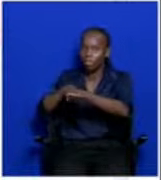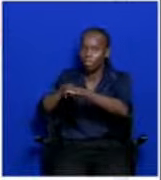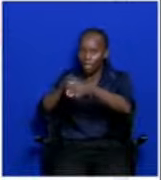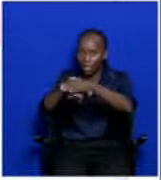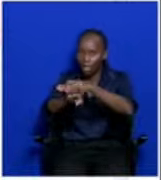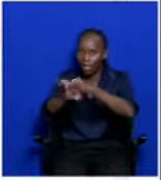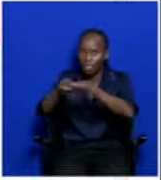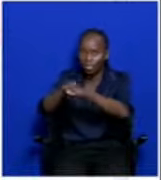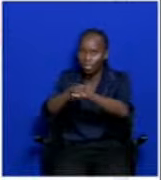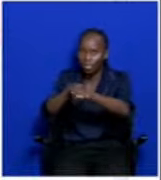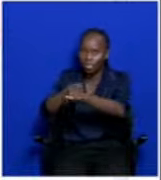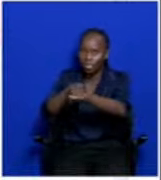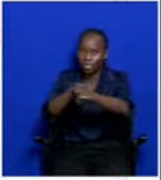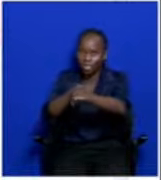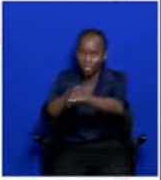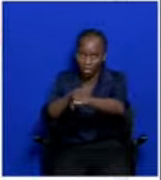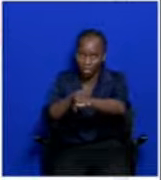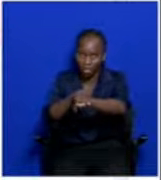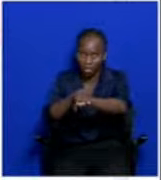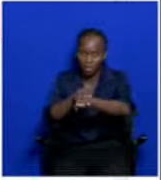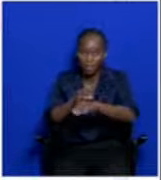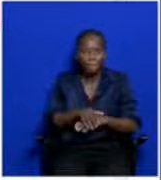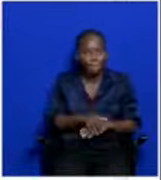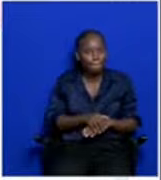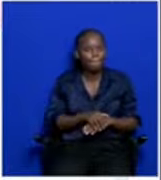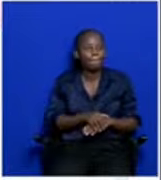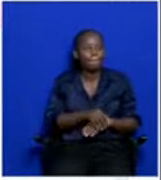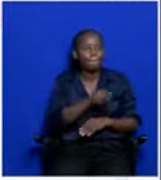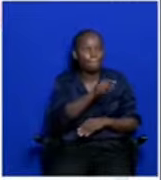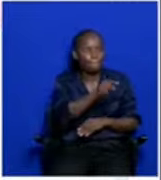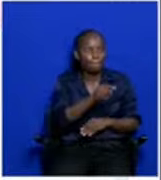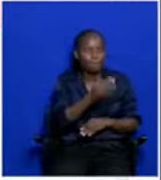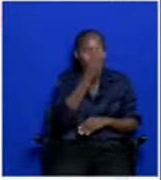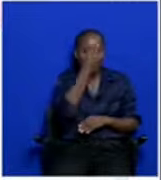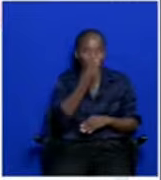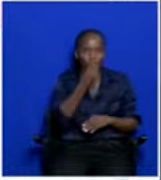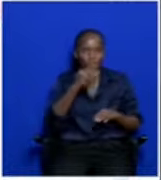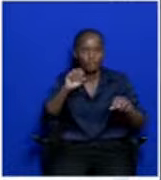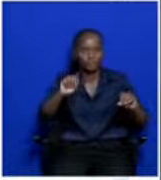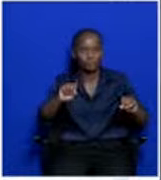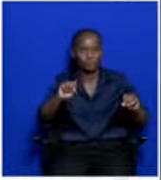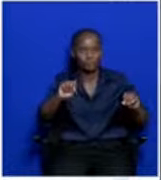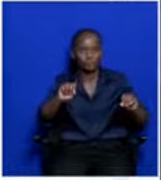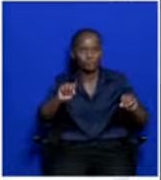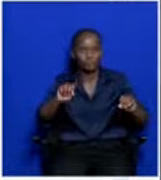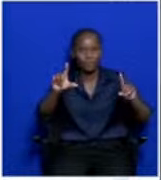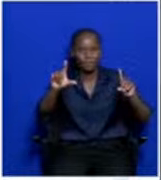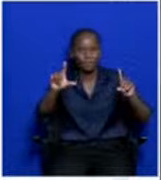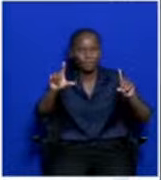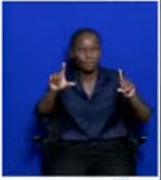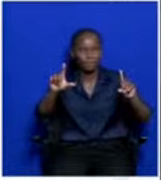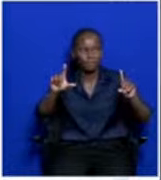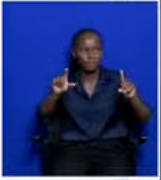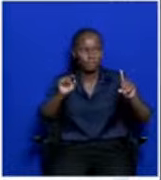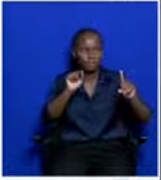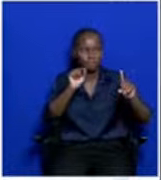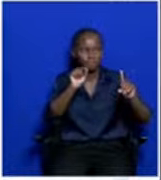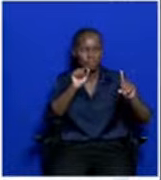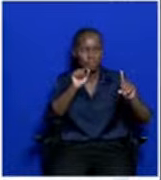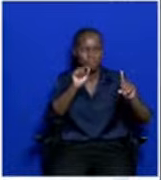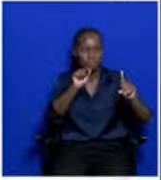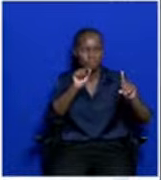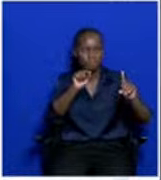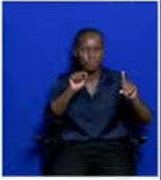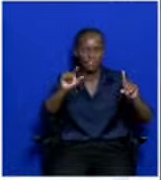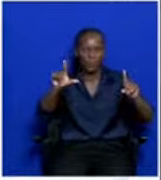to be an enhancement of a part of the bottom picture, that red arrow indicates. Yes. What are we looking